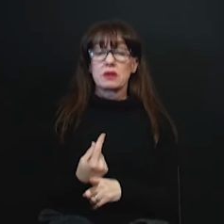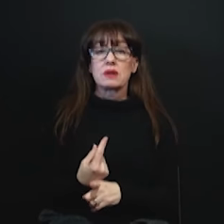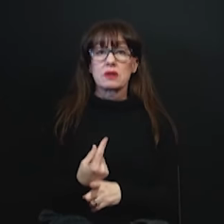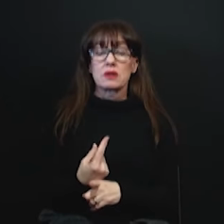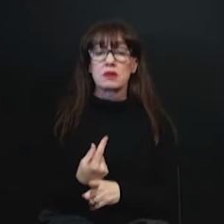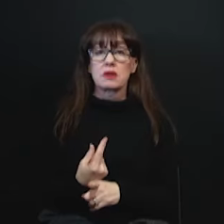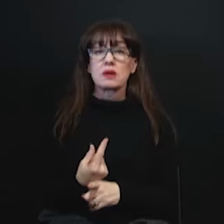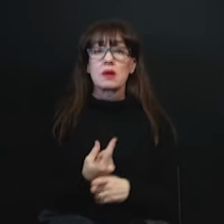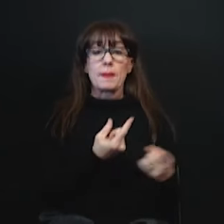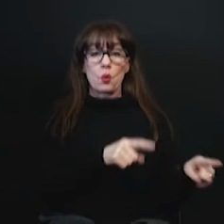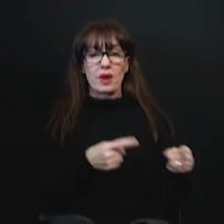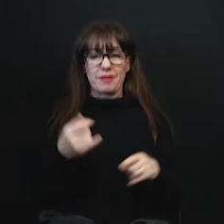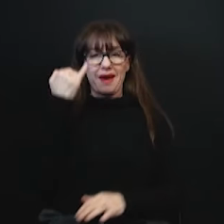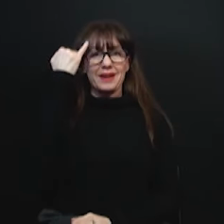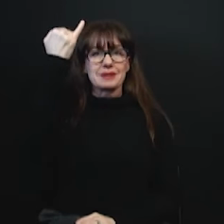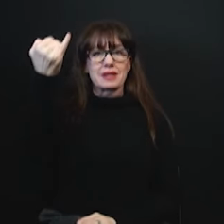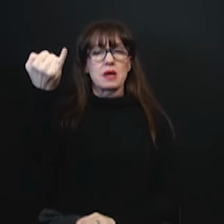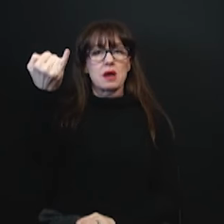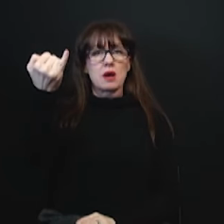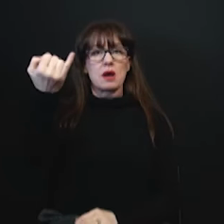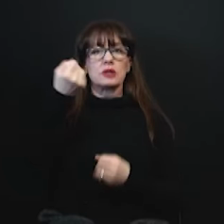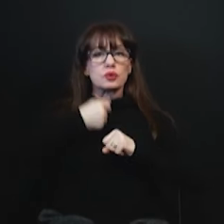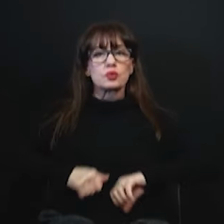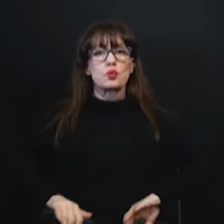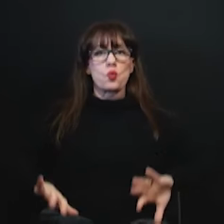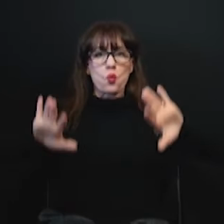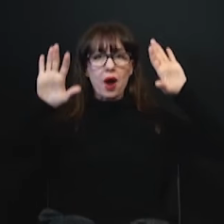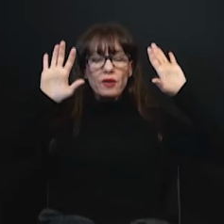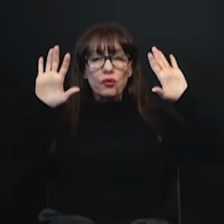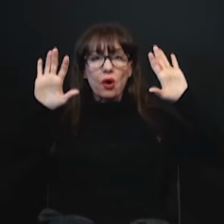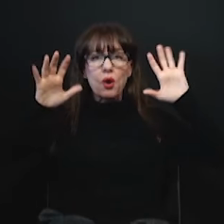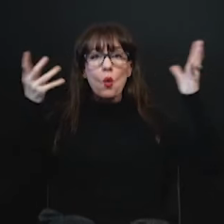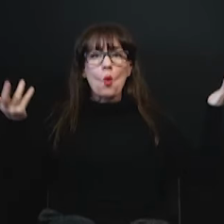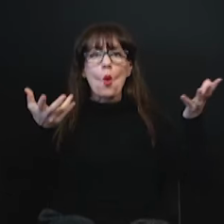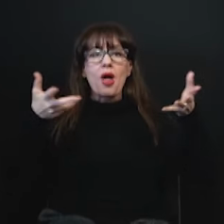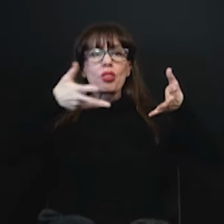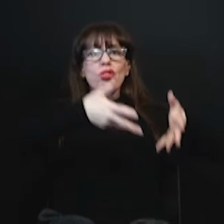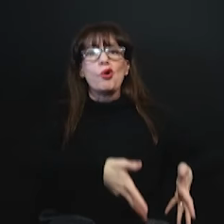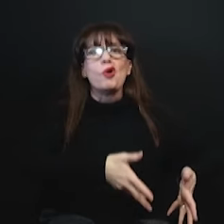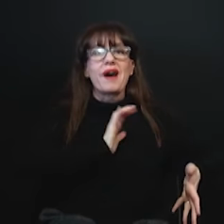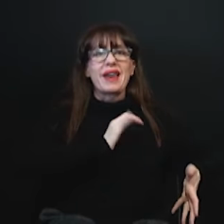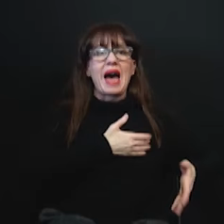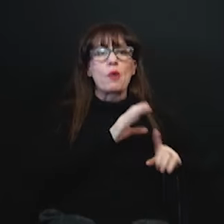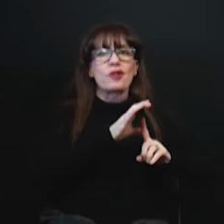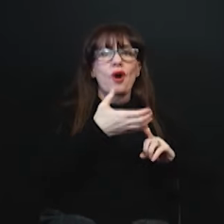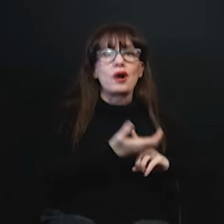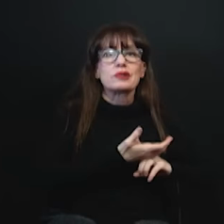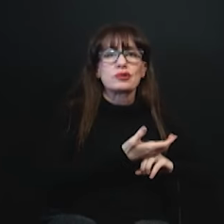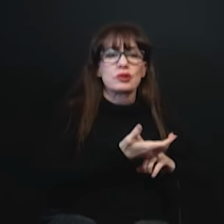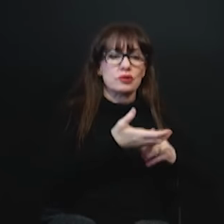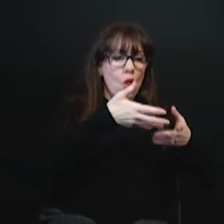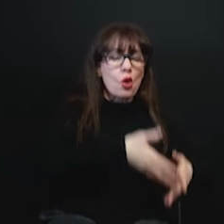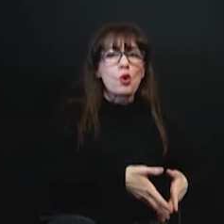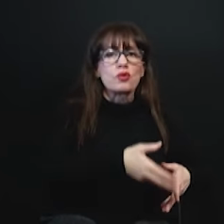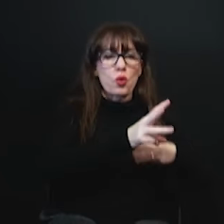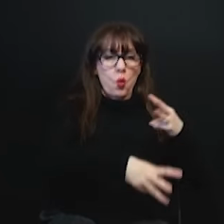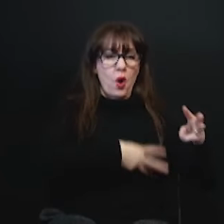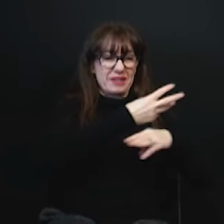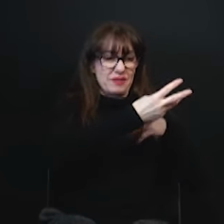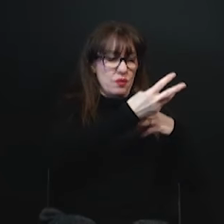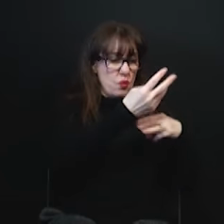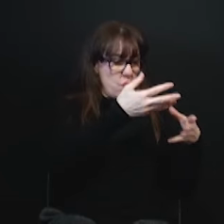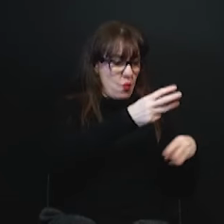when it comes to this idea of surrender, it implies losing in our culture. To surrender according to the ways of the world is to